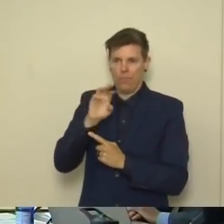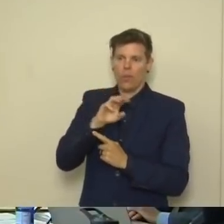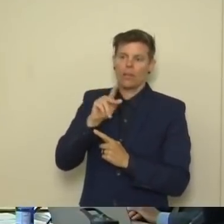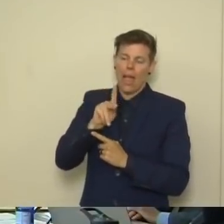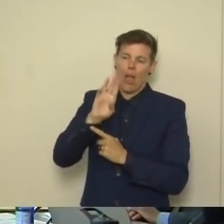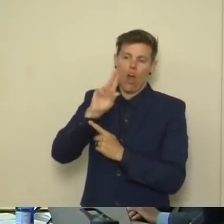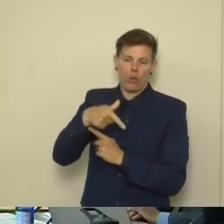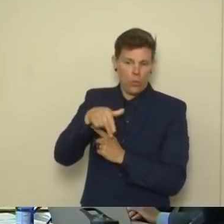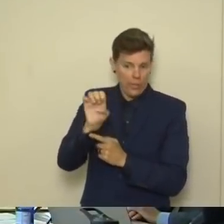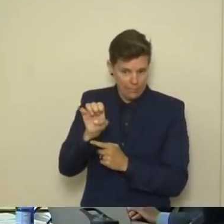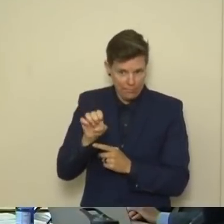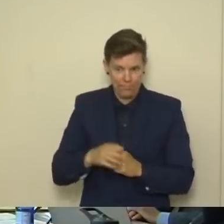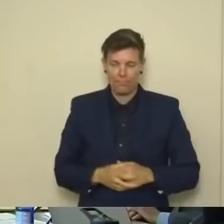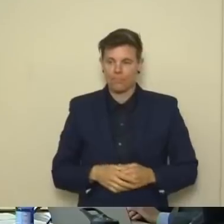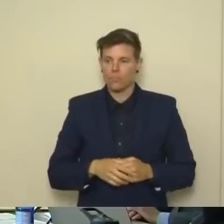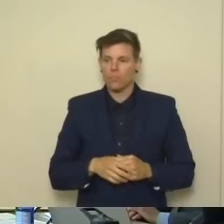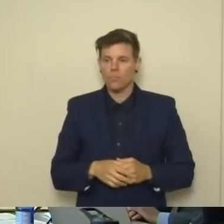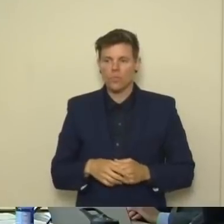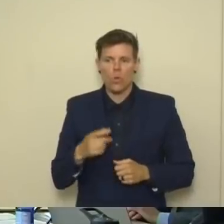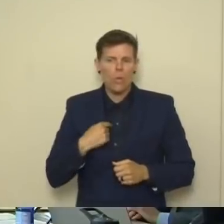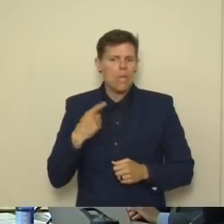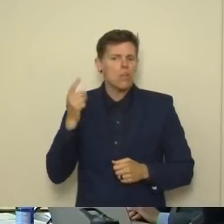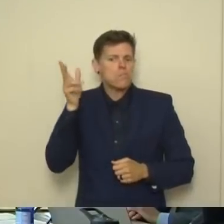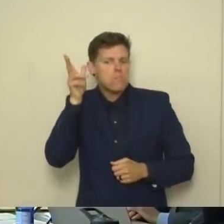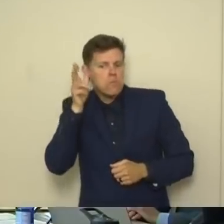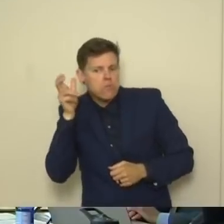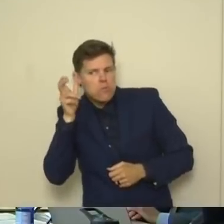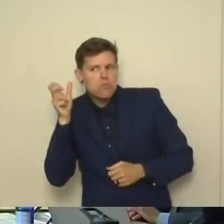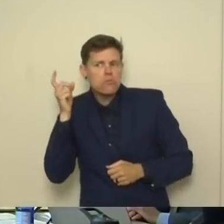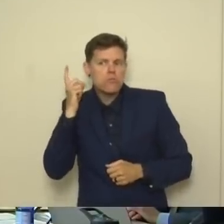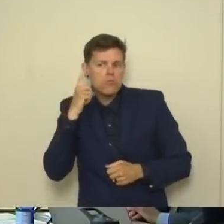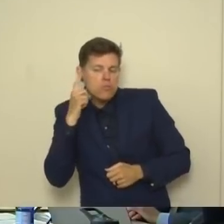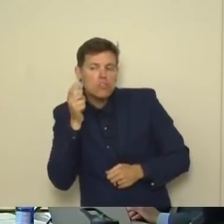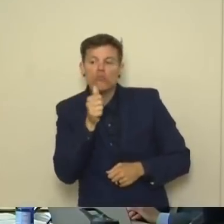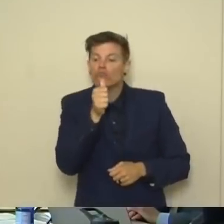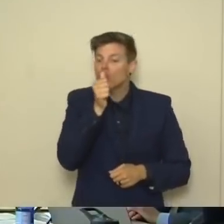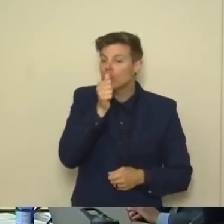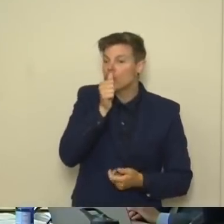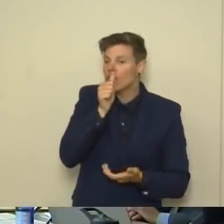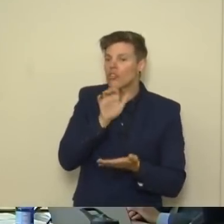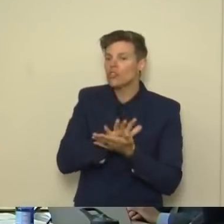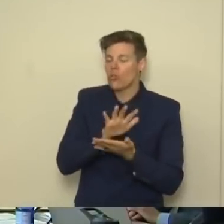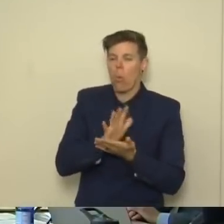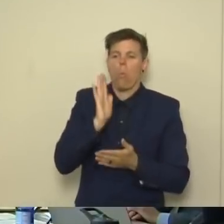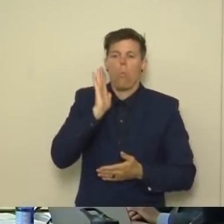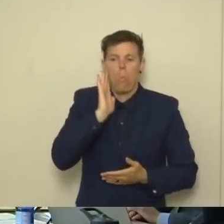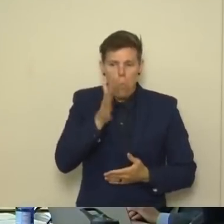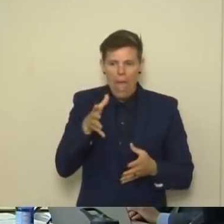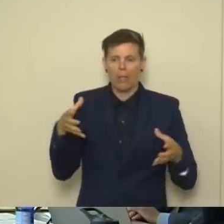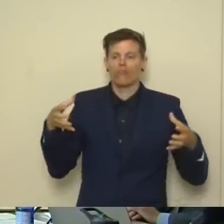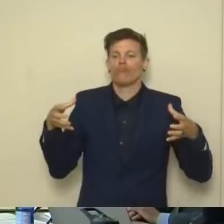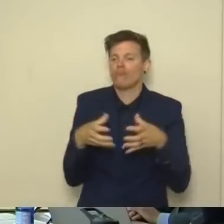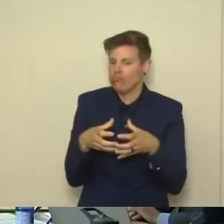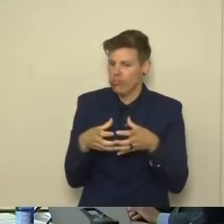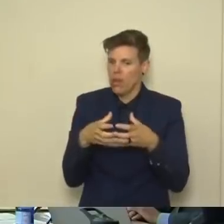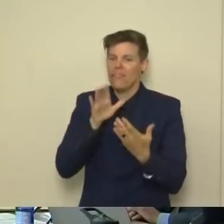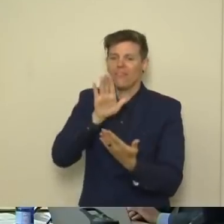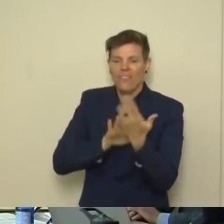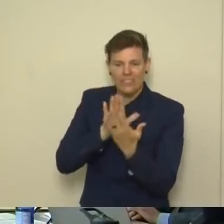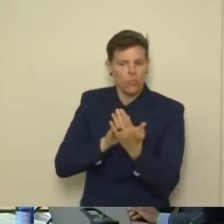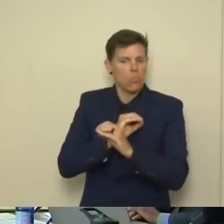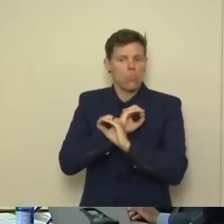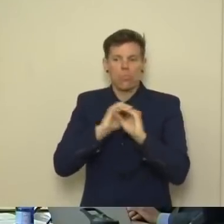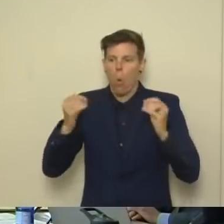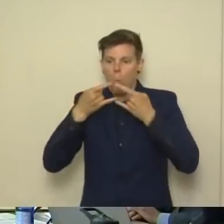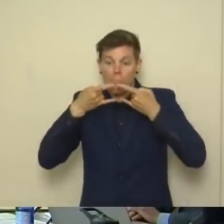are going to meet in person without masks in August. Is this legal? And probably more importantly, is it safe? And he asked a